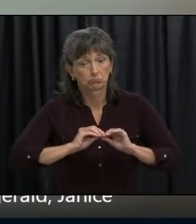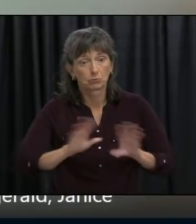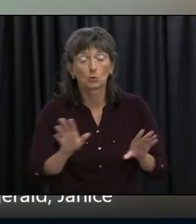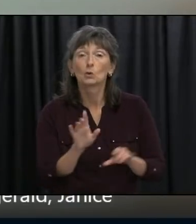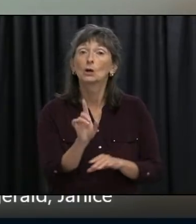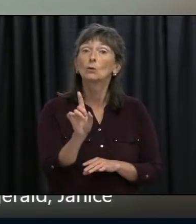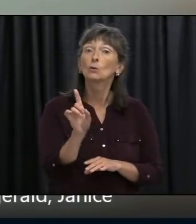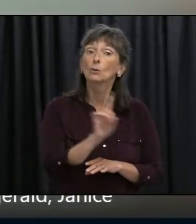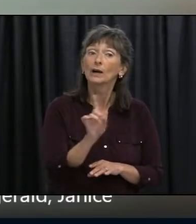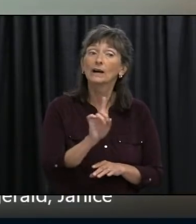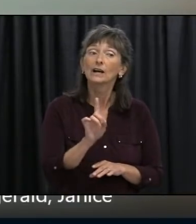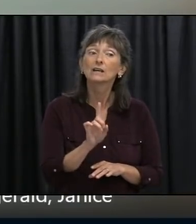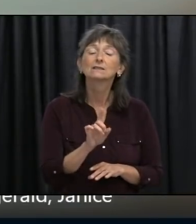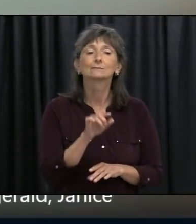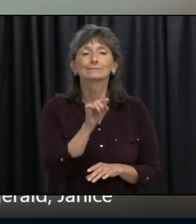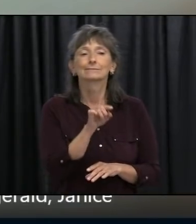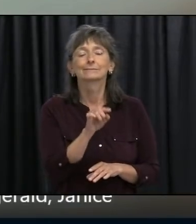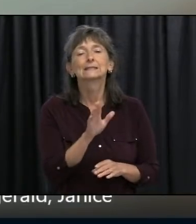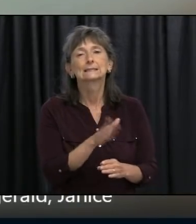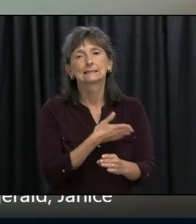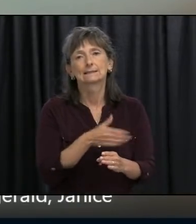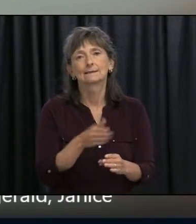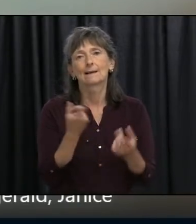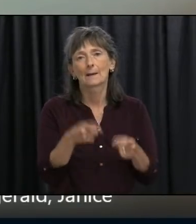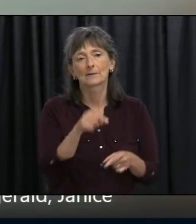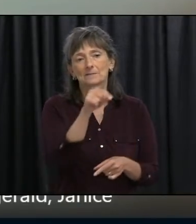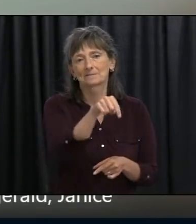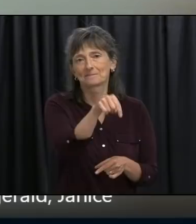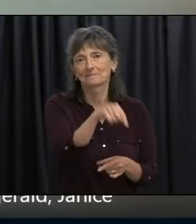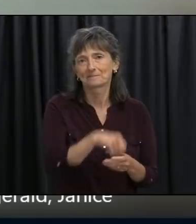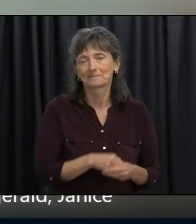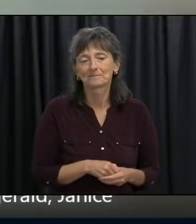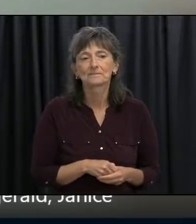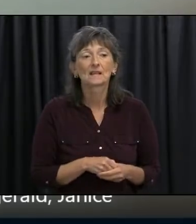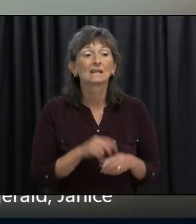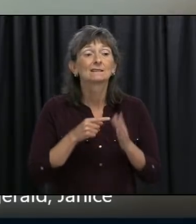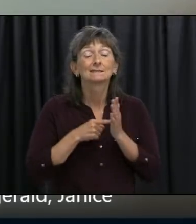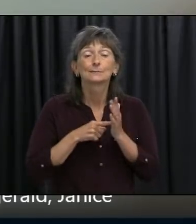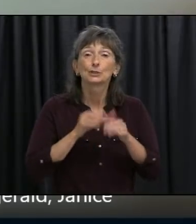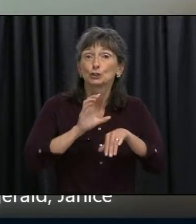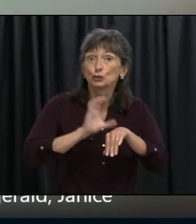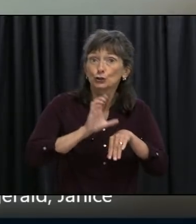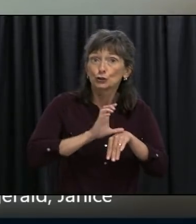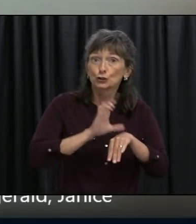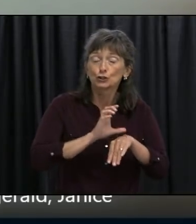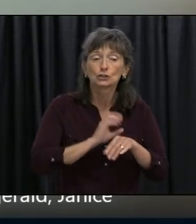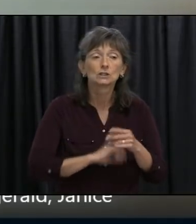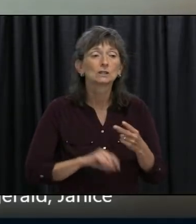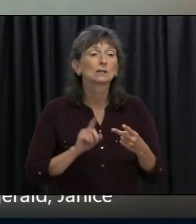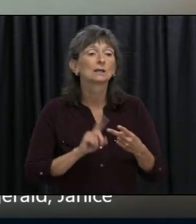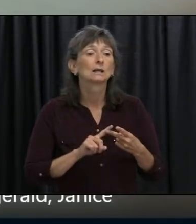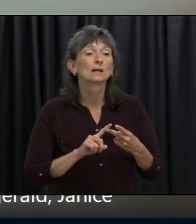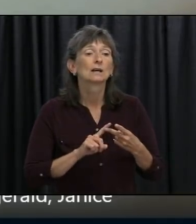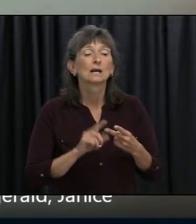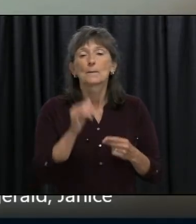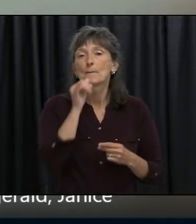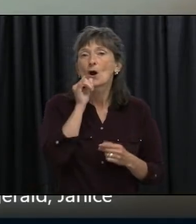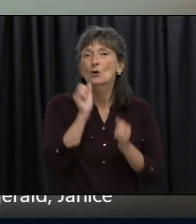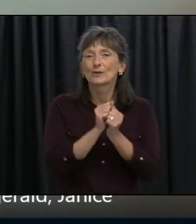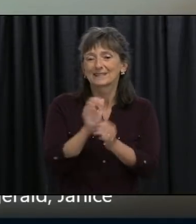in situations where there has been singing involved. So in church services, in karaoke